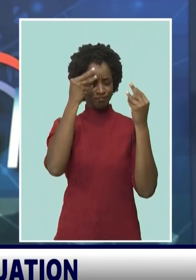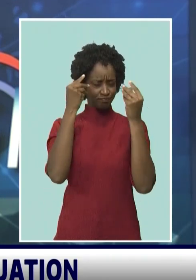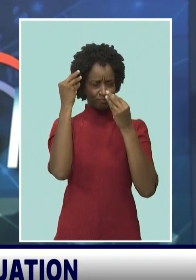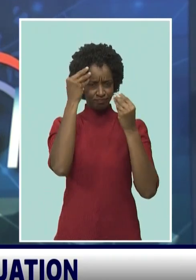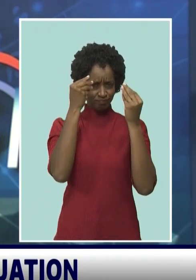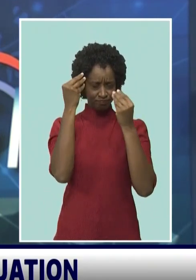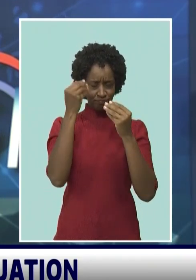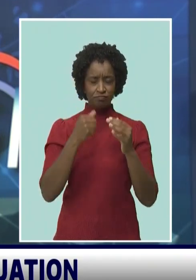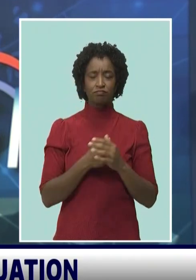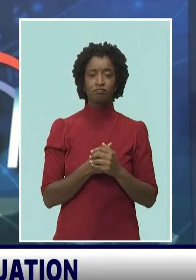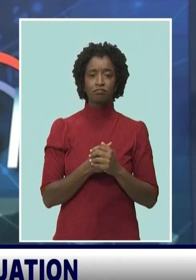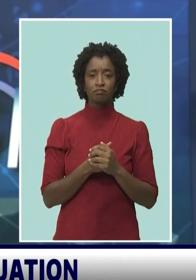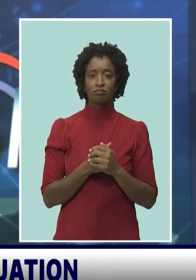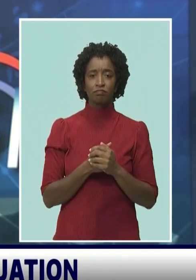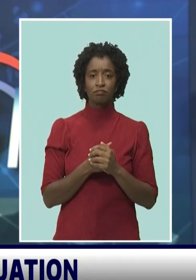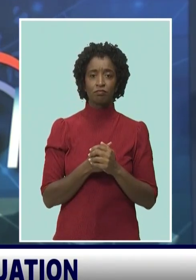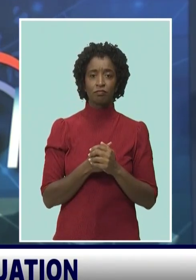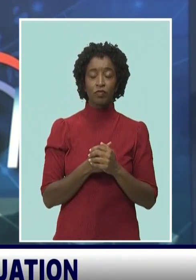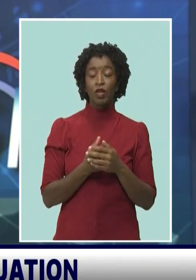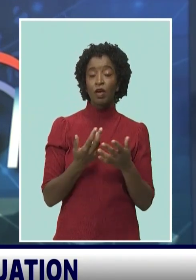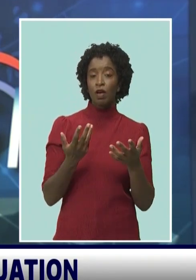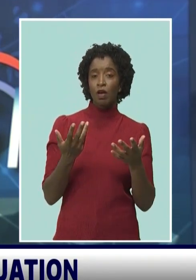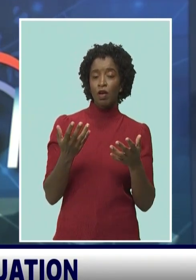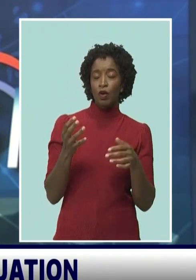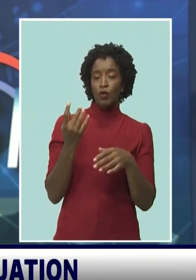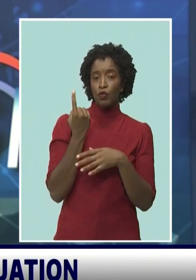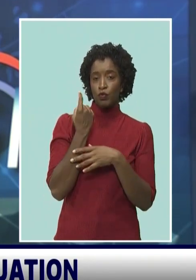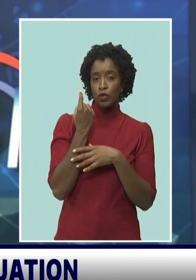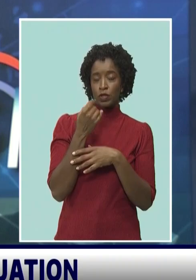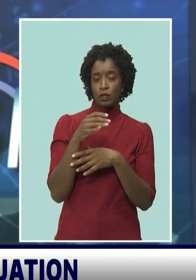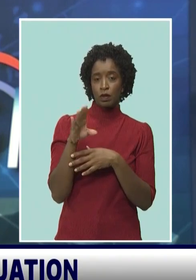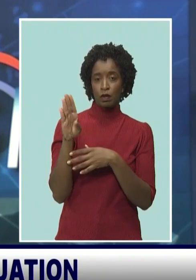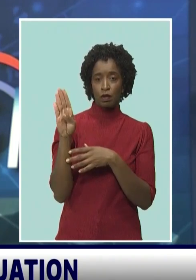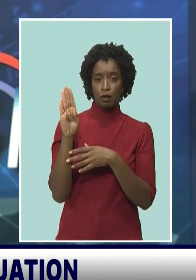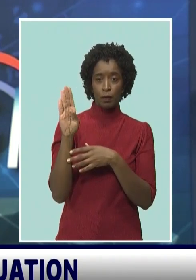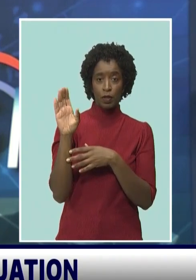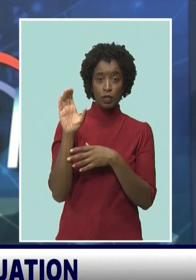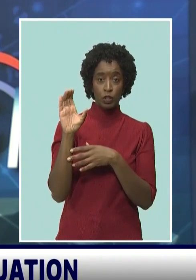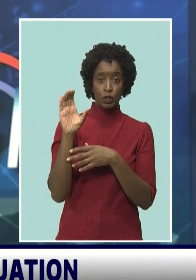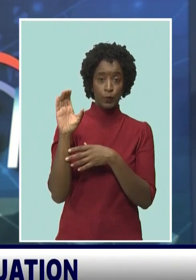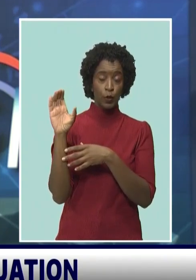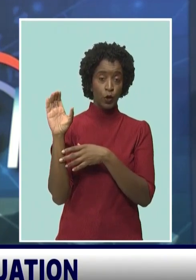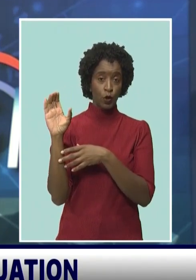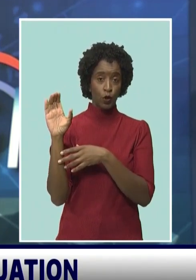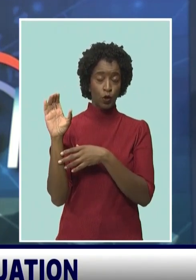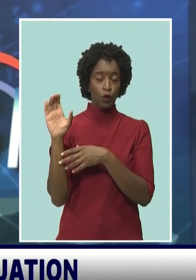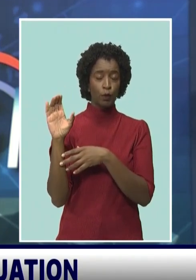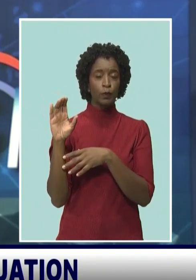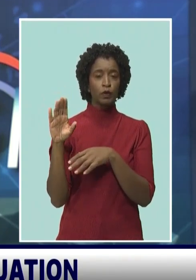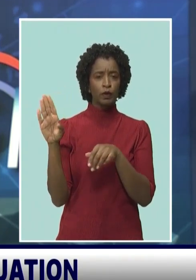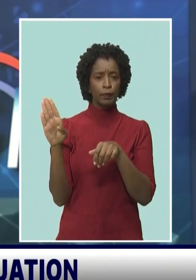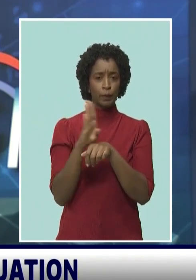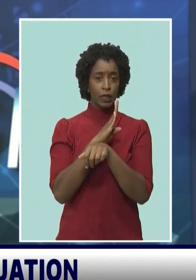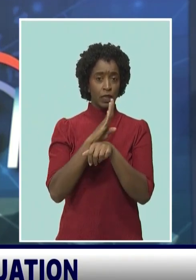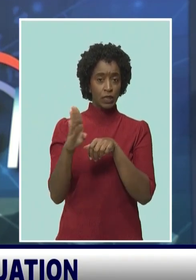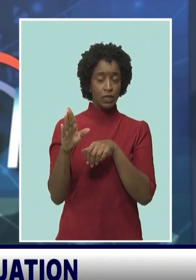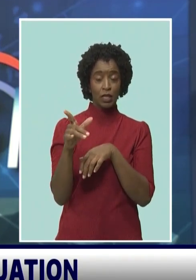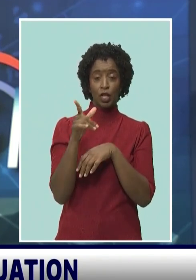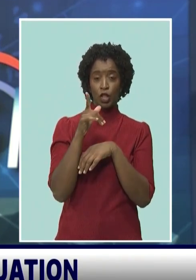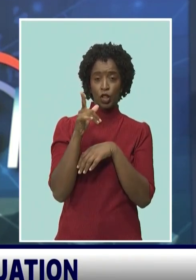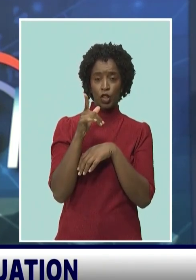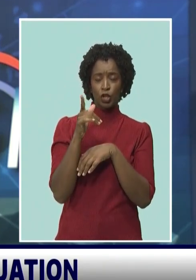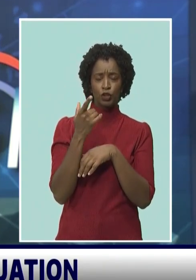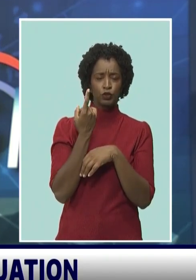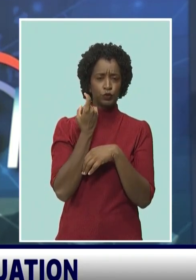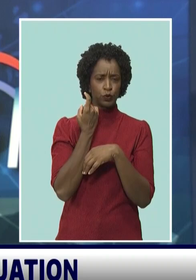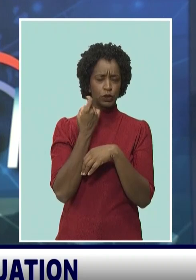Barbados' productivity during the Barbados Chamber of Commerce's business luncheon at the LESC, Ms. Motley says a multi-pronged approach